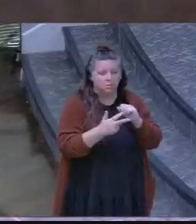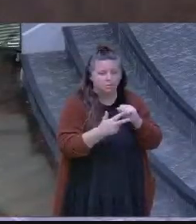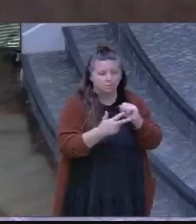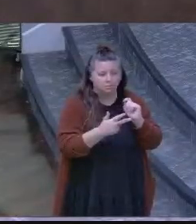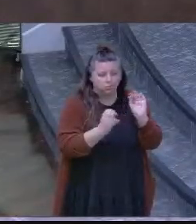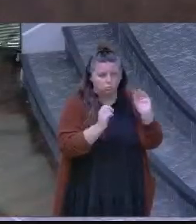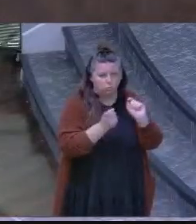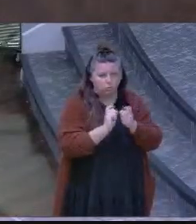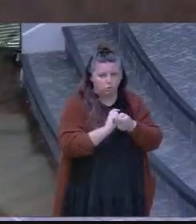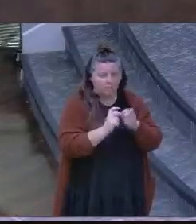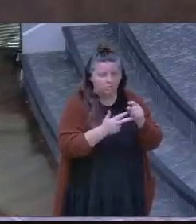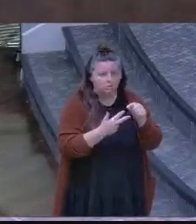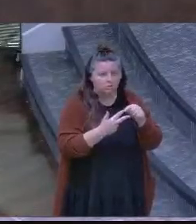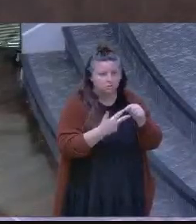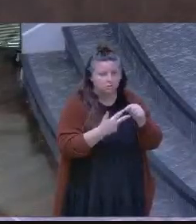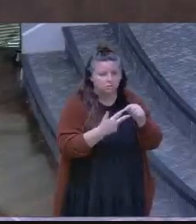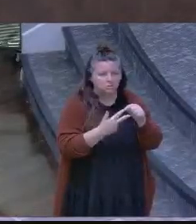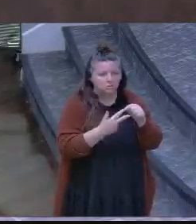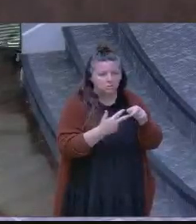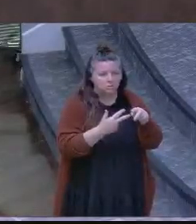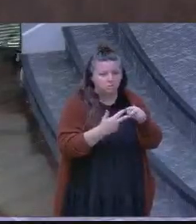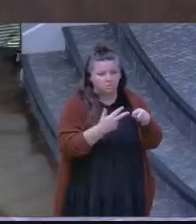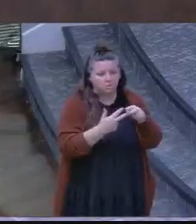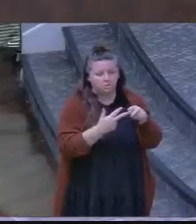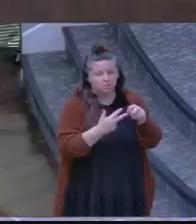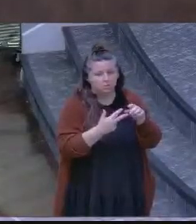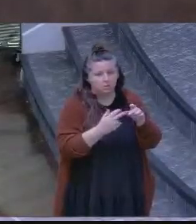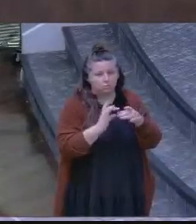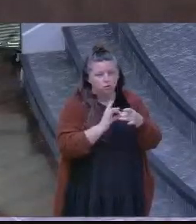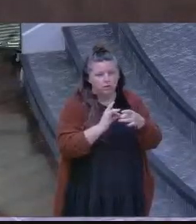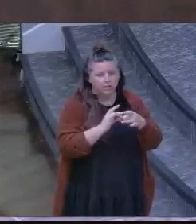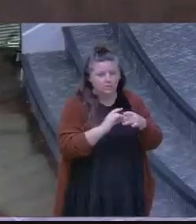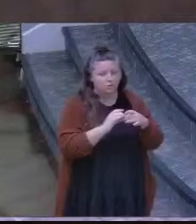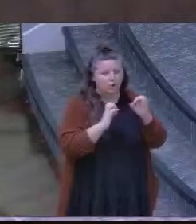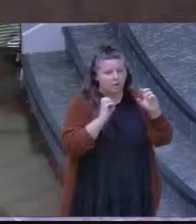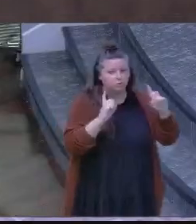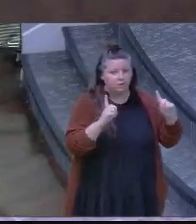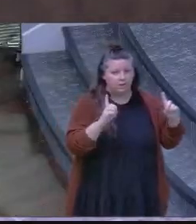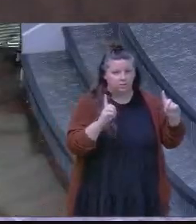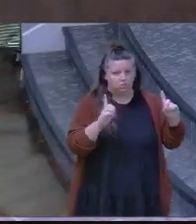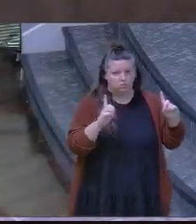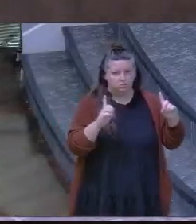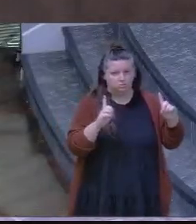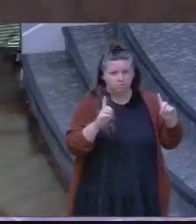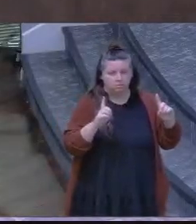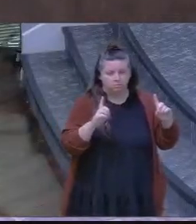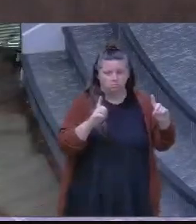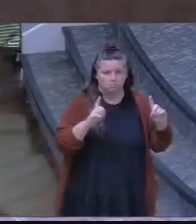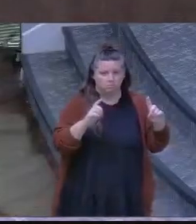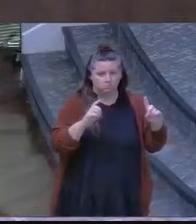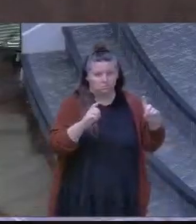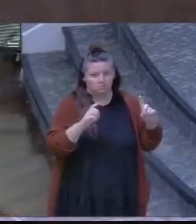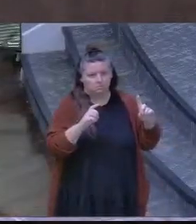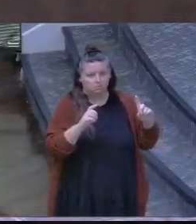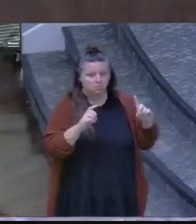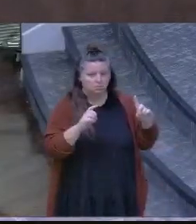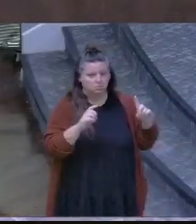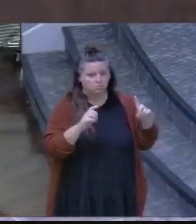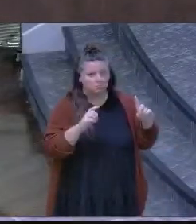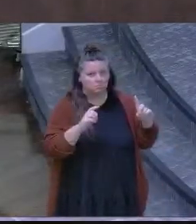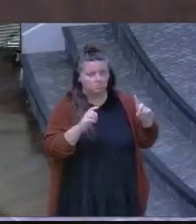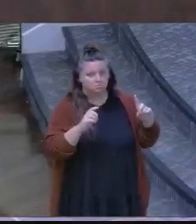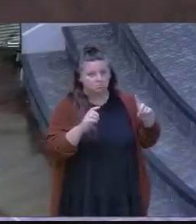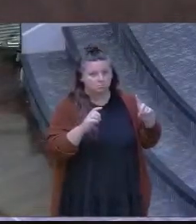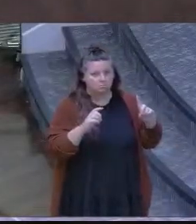made had to do with the education leave as well as the sick leave bank. And I was just hoping we could discuss that a little